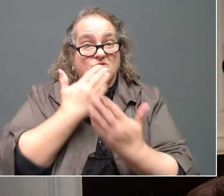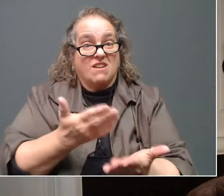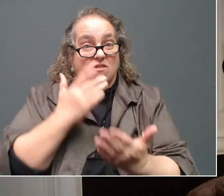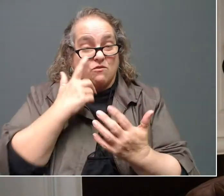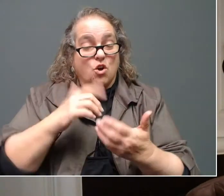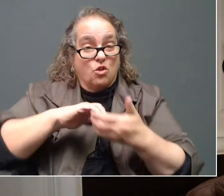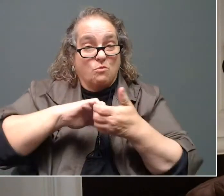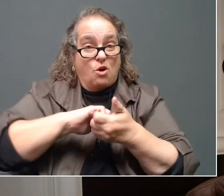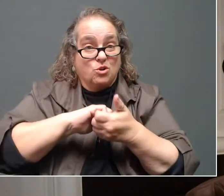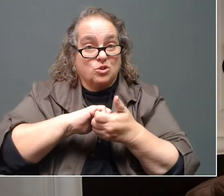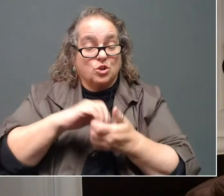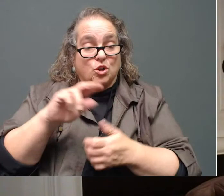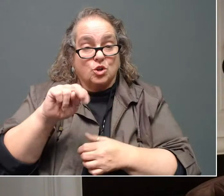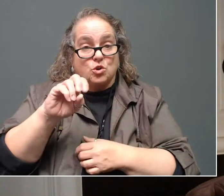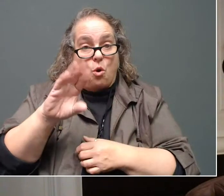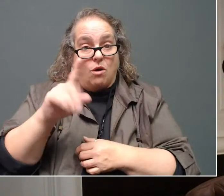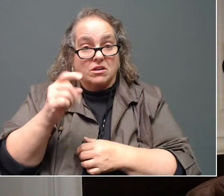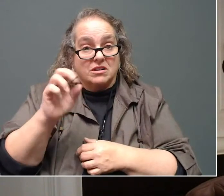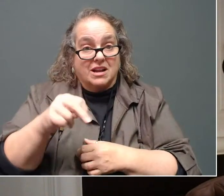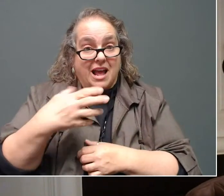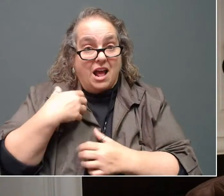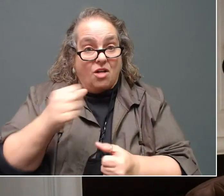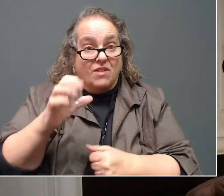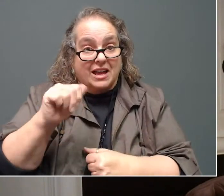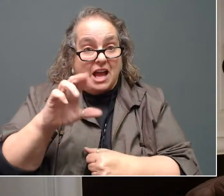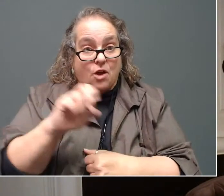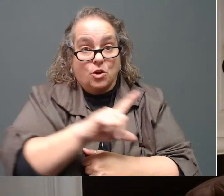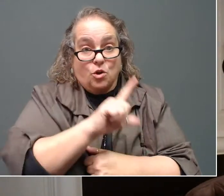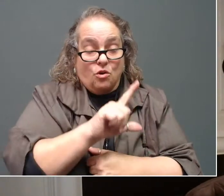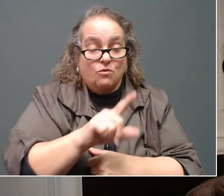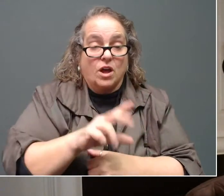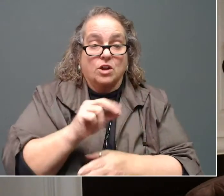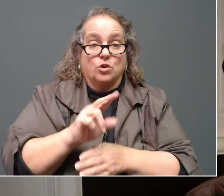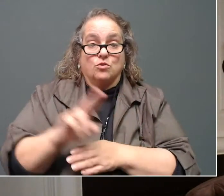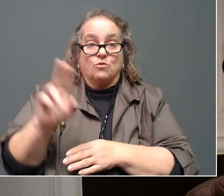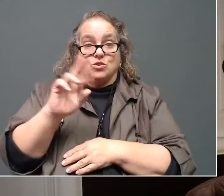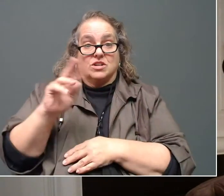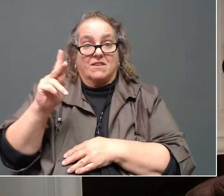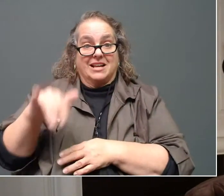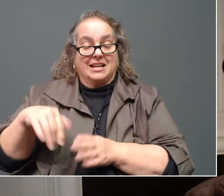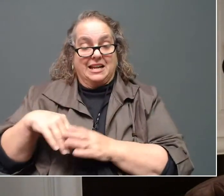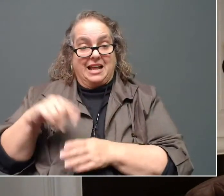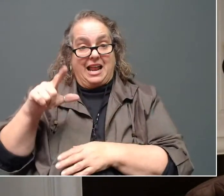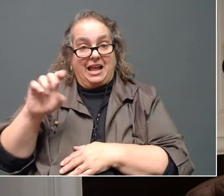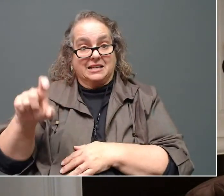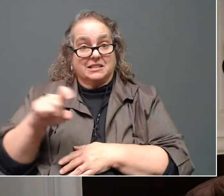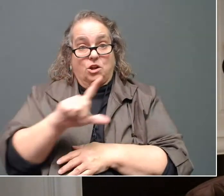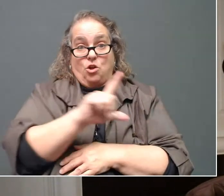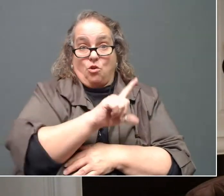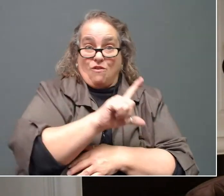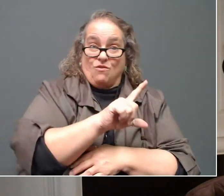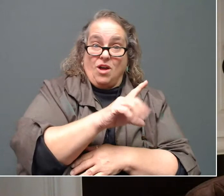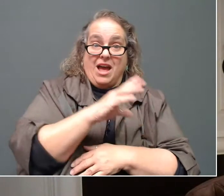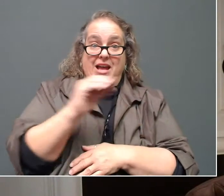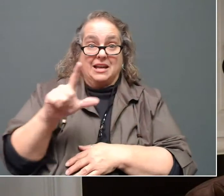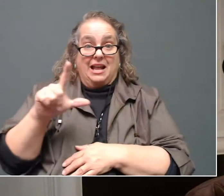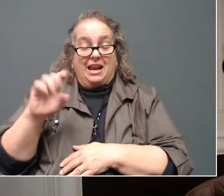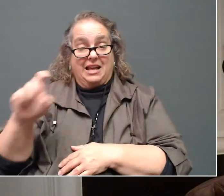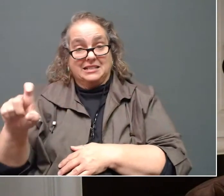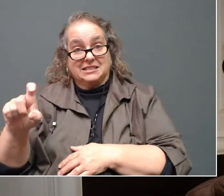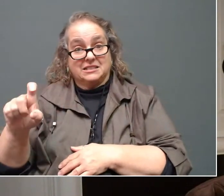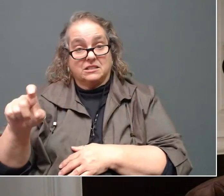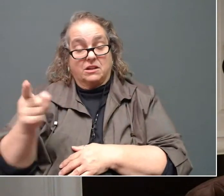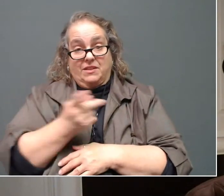Healthcare in Louisville and University of Kentucky in Lexington. So in Louisville and in Lexington, these